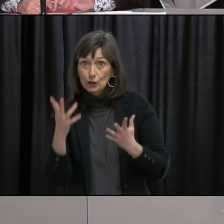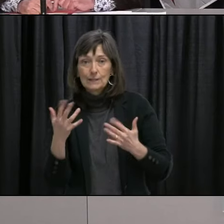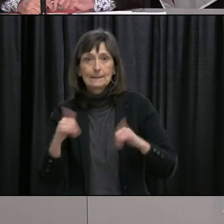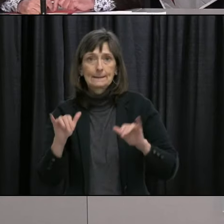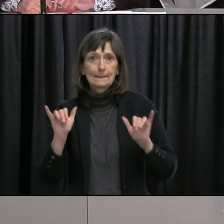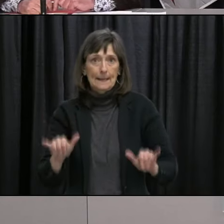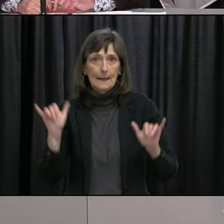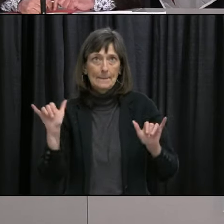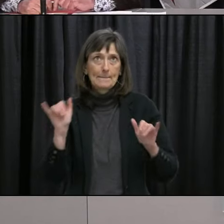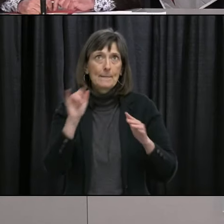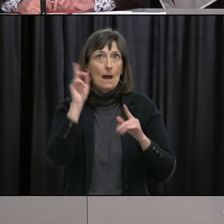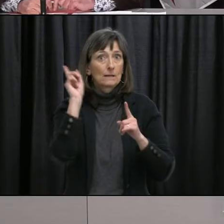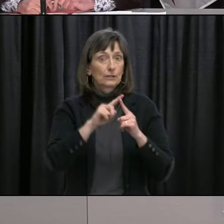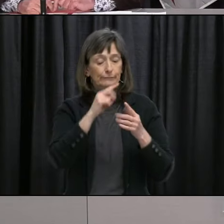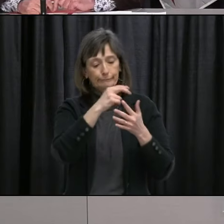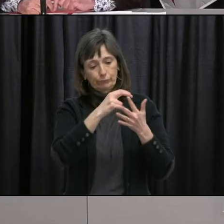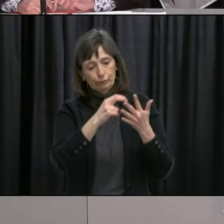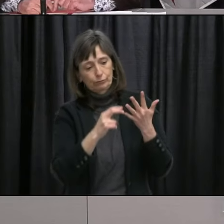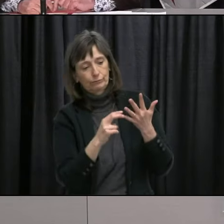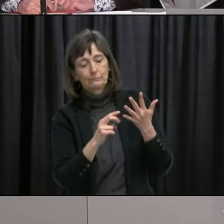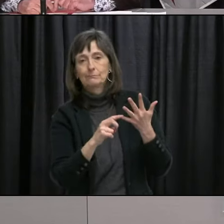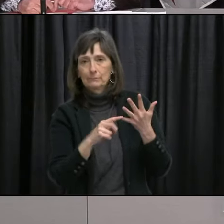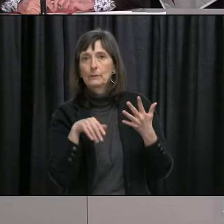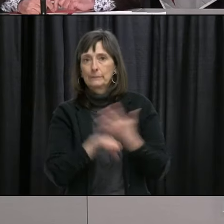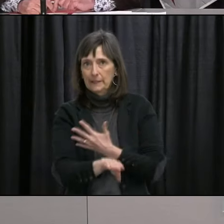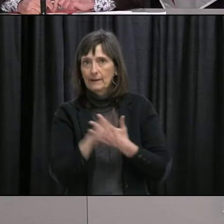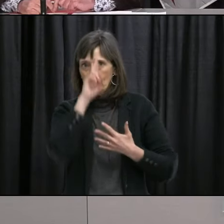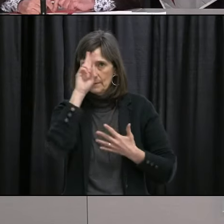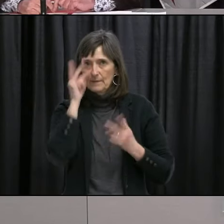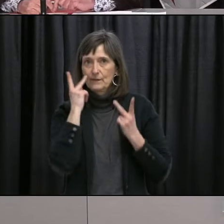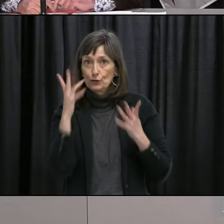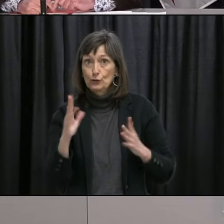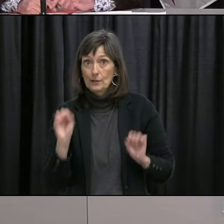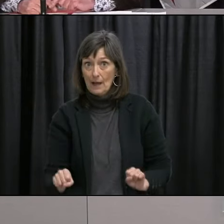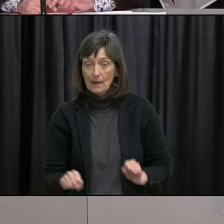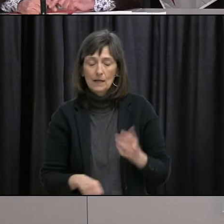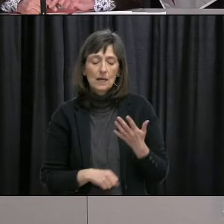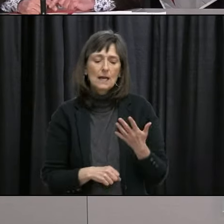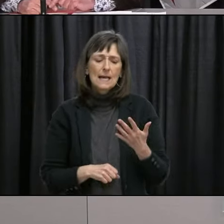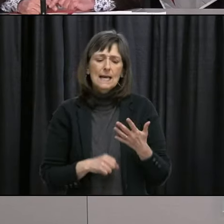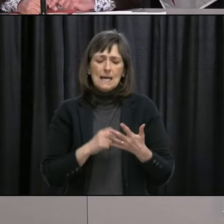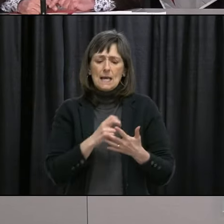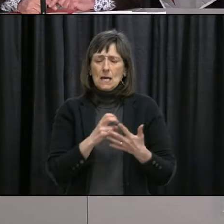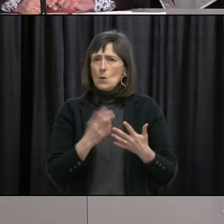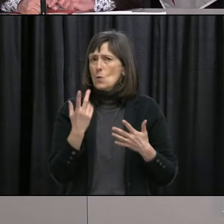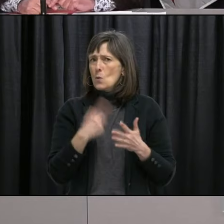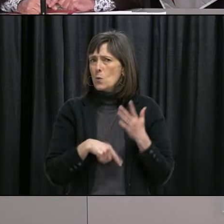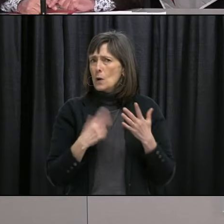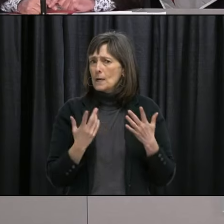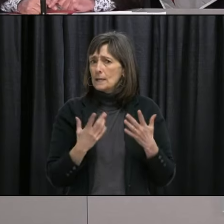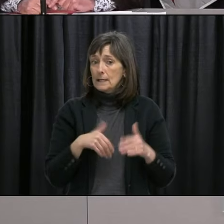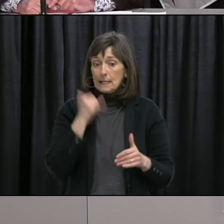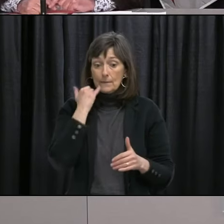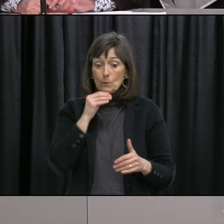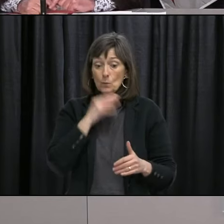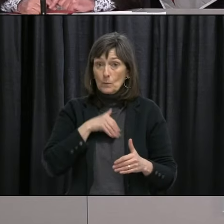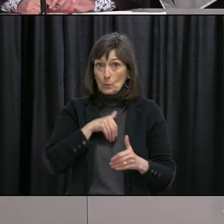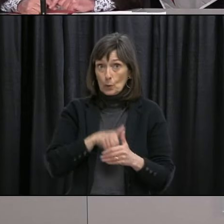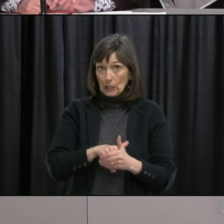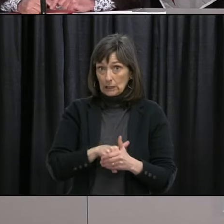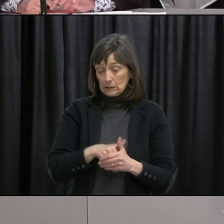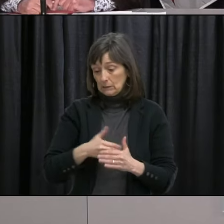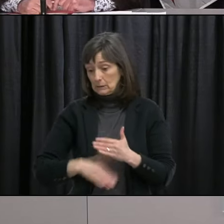until we get to alert level 1. I'm wondering at any point, will this change for pregnant people and their partners?